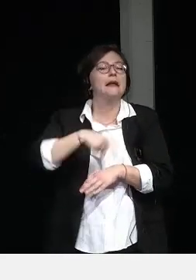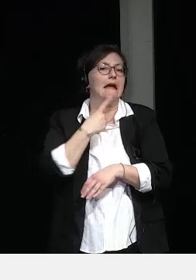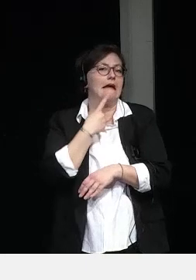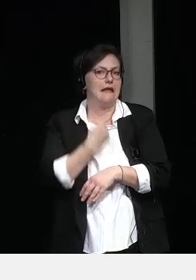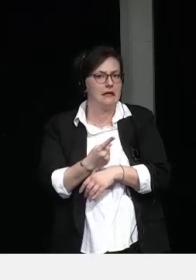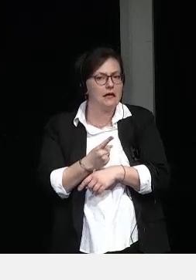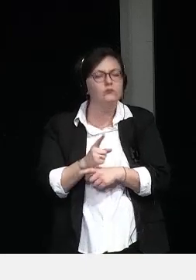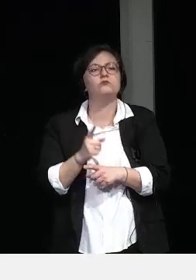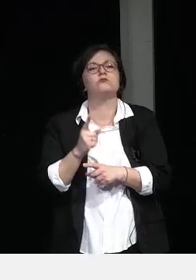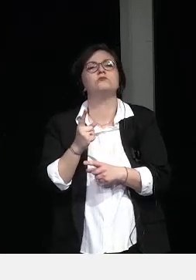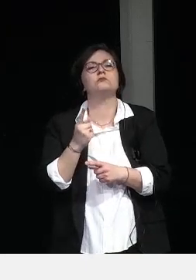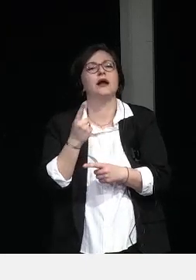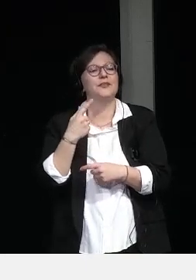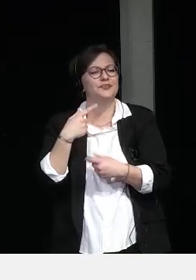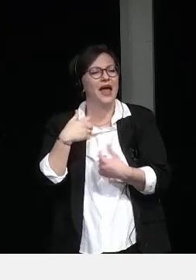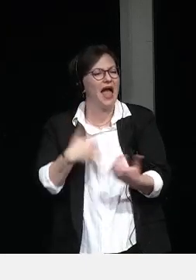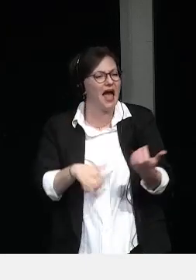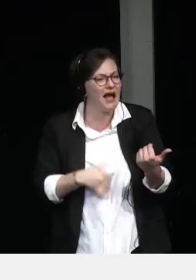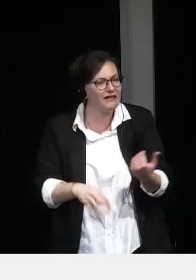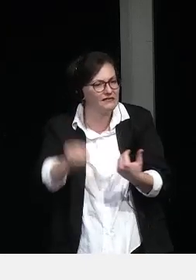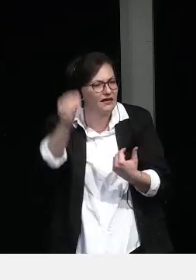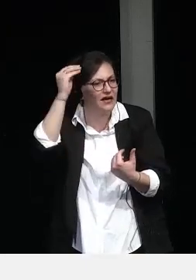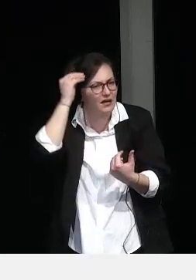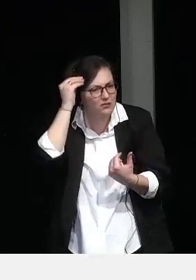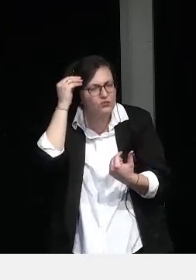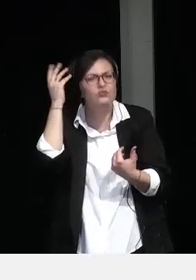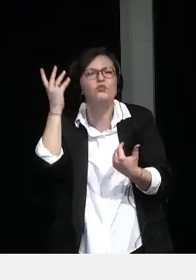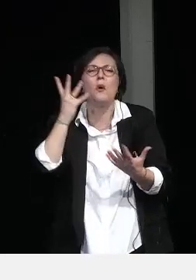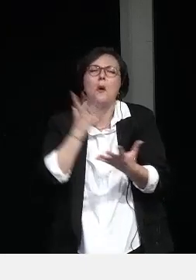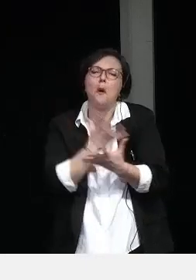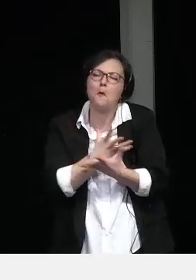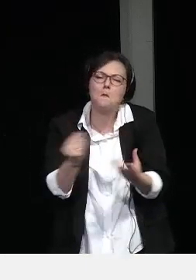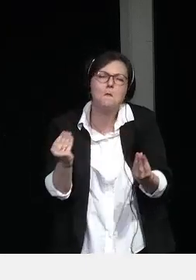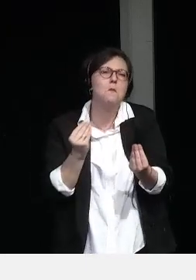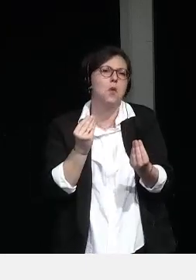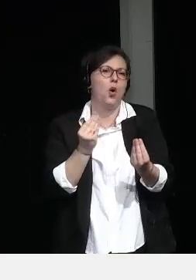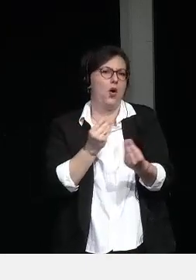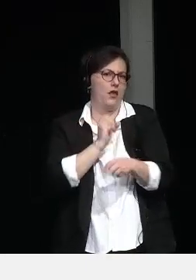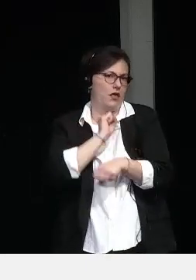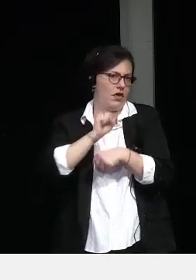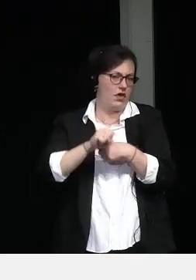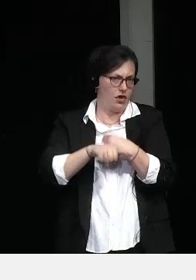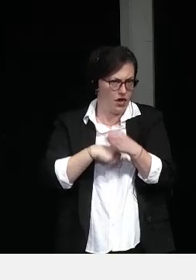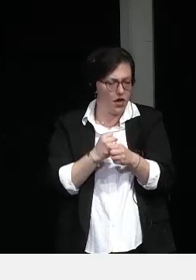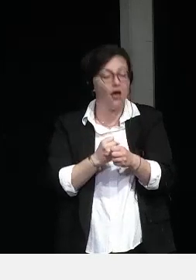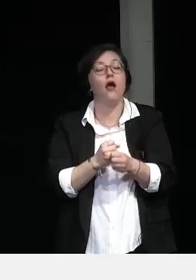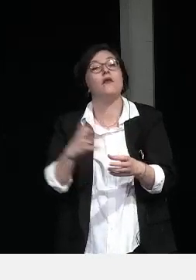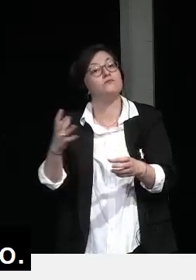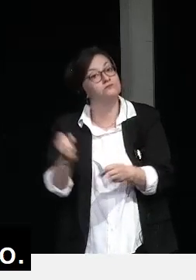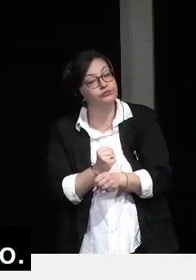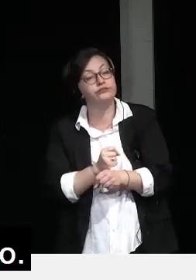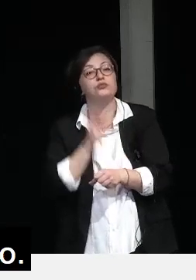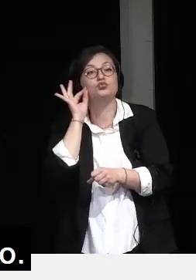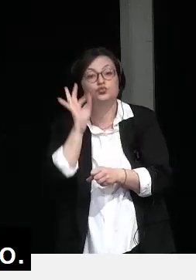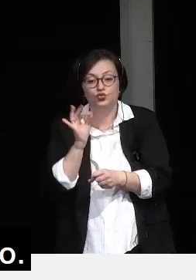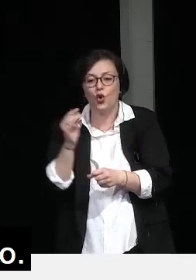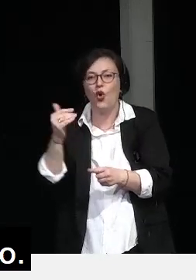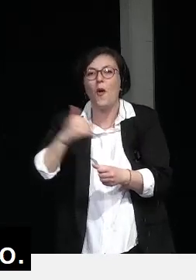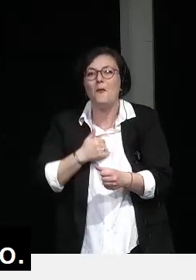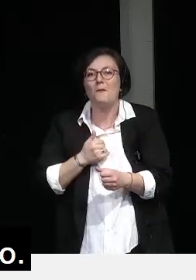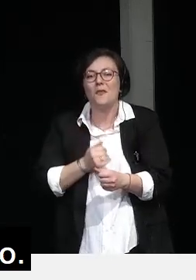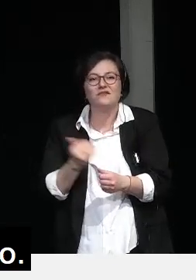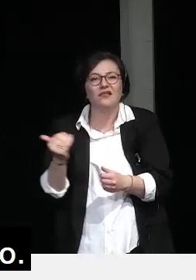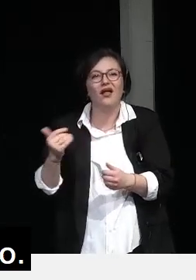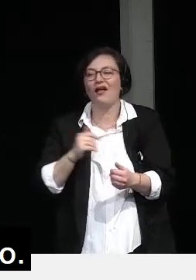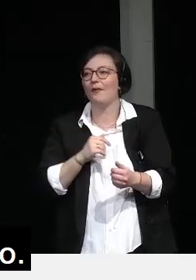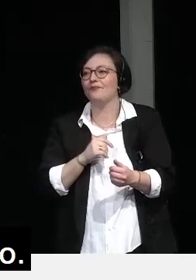been involved. And in this case, when, I mean, an entire